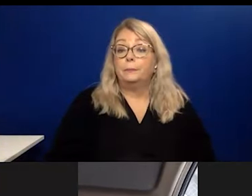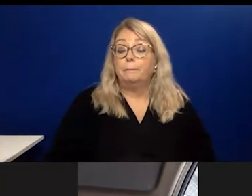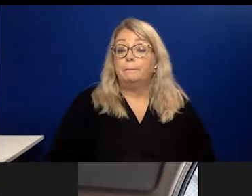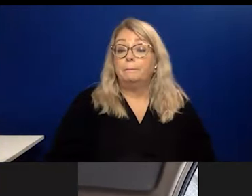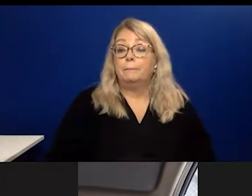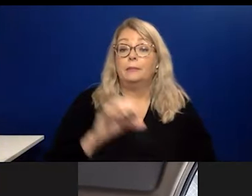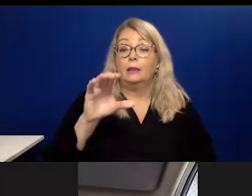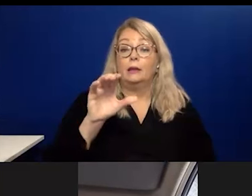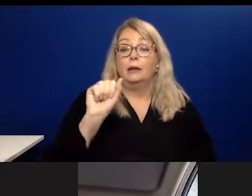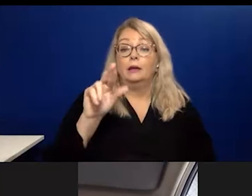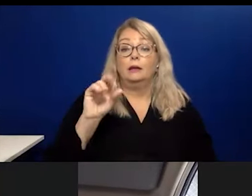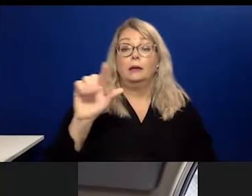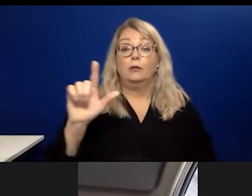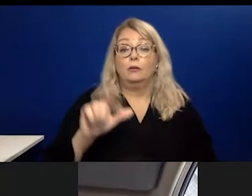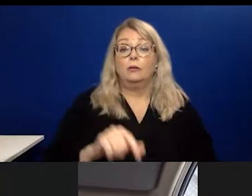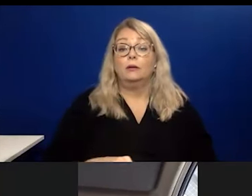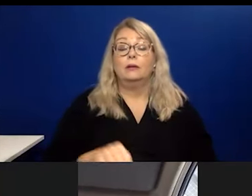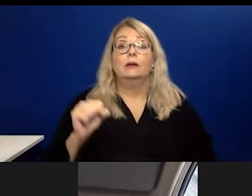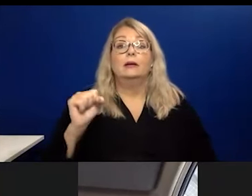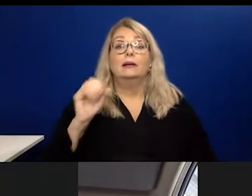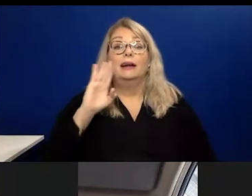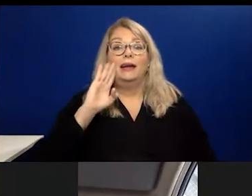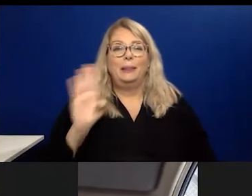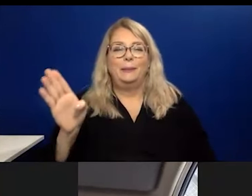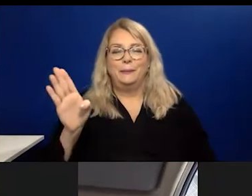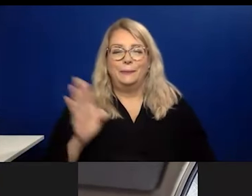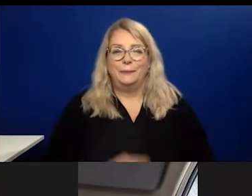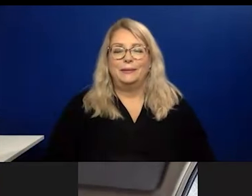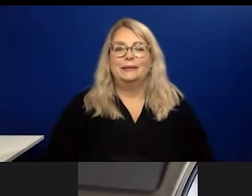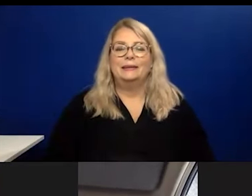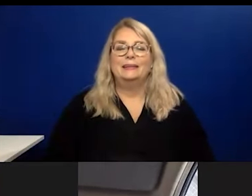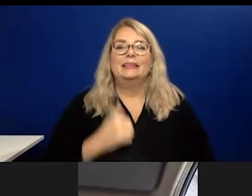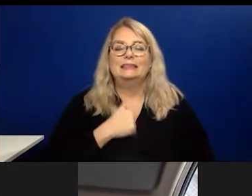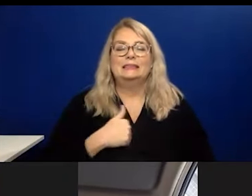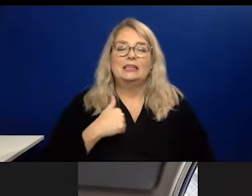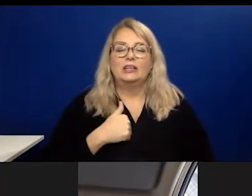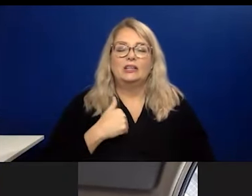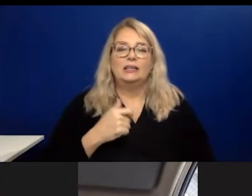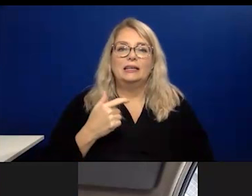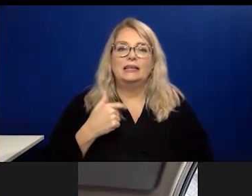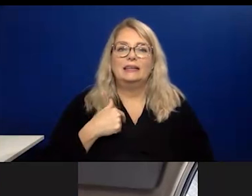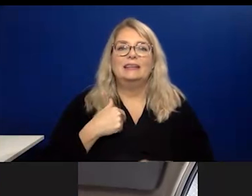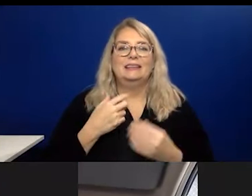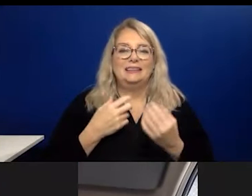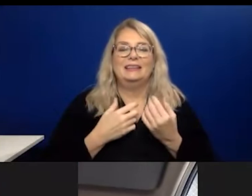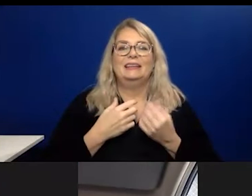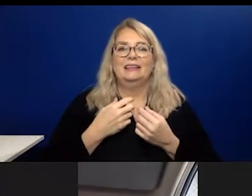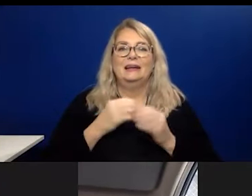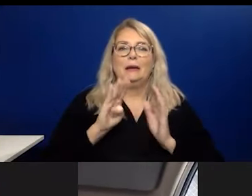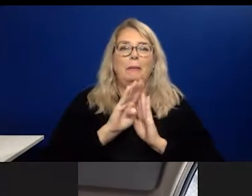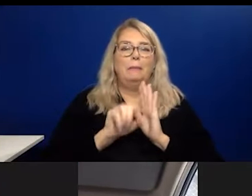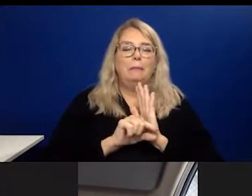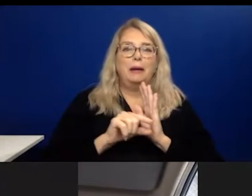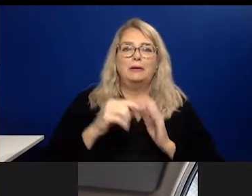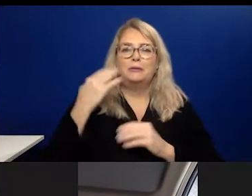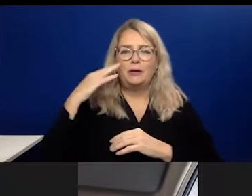Carol? Yeah, I think that's me. Hi. Thank you, Carol. Hi, sorry. I was that's having okay. background noise.